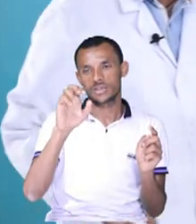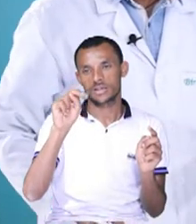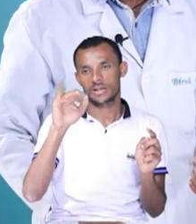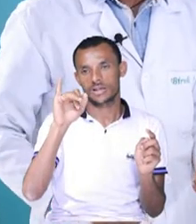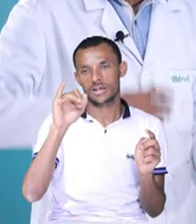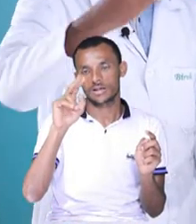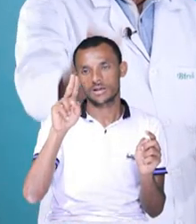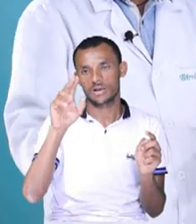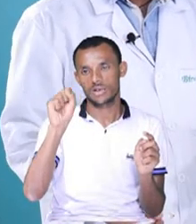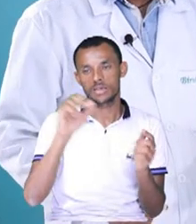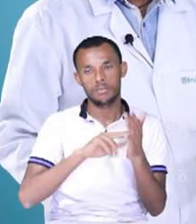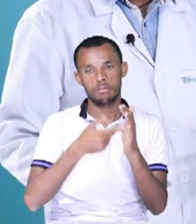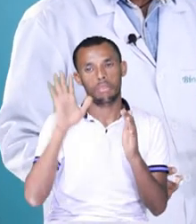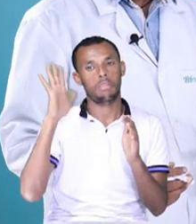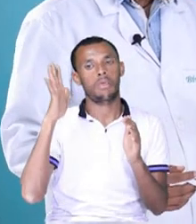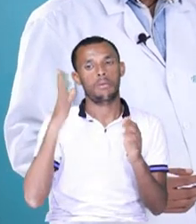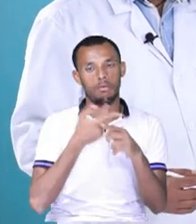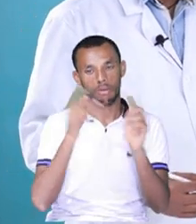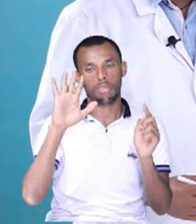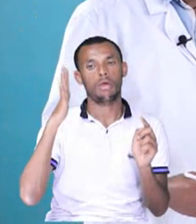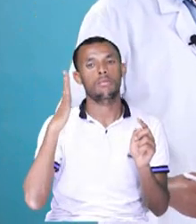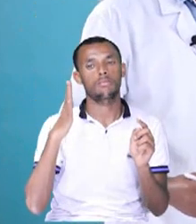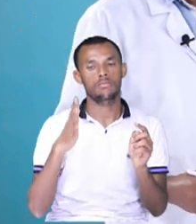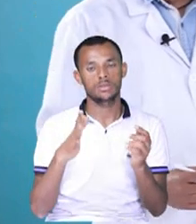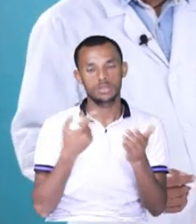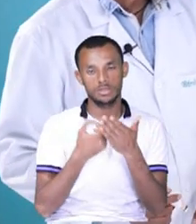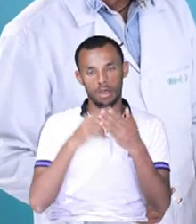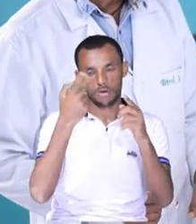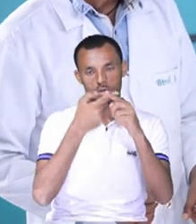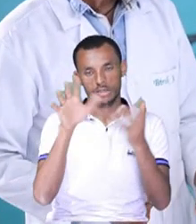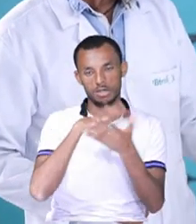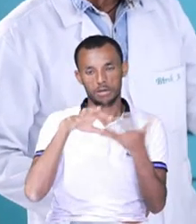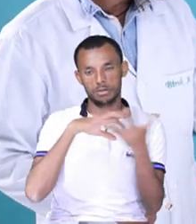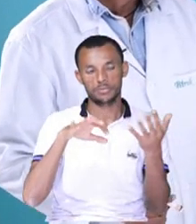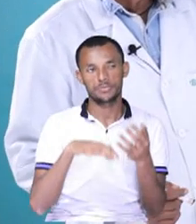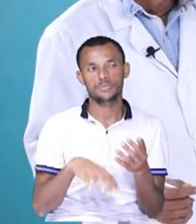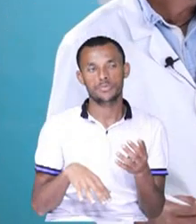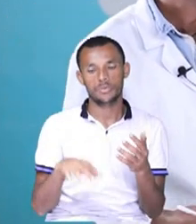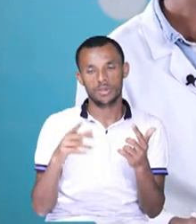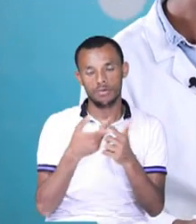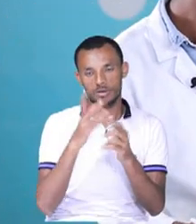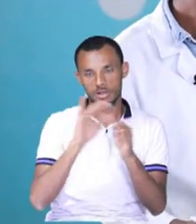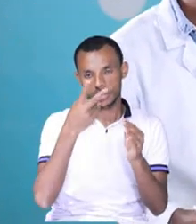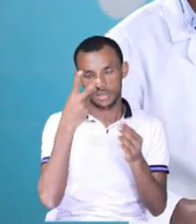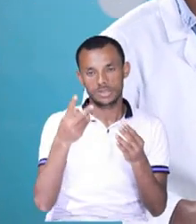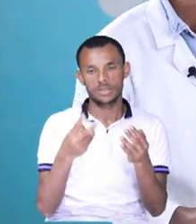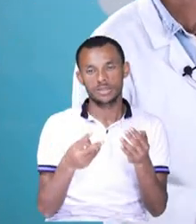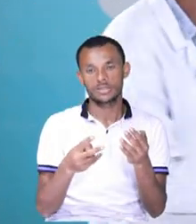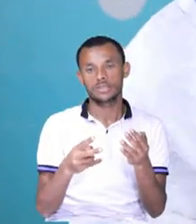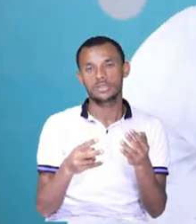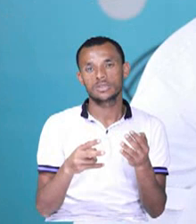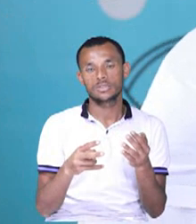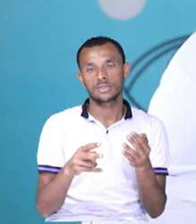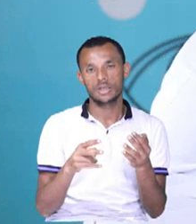type, different type. This is heterogeneous reaction. The effect of surface area is